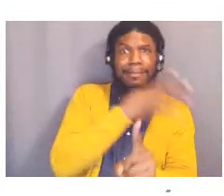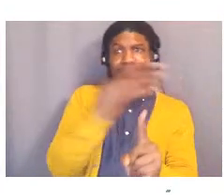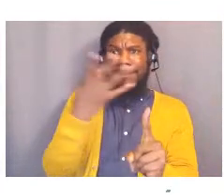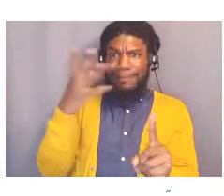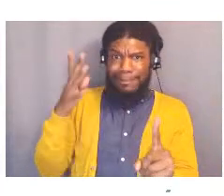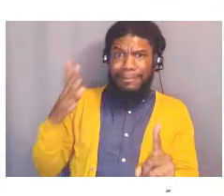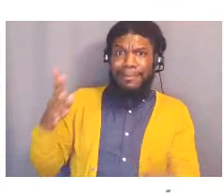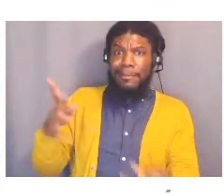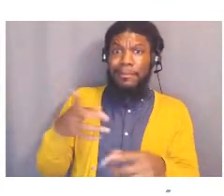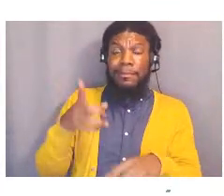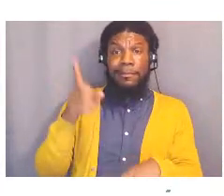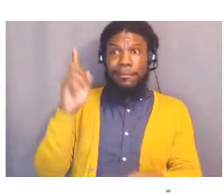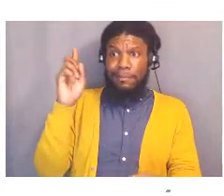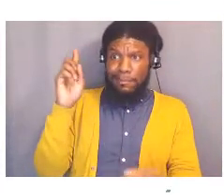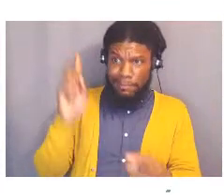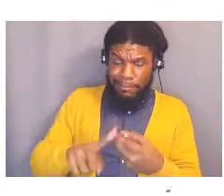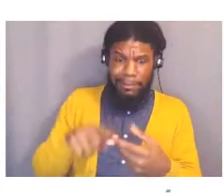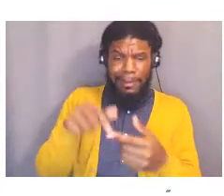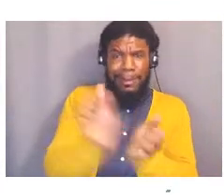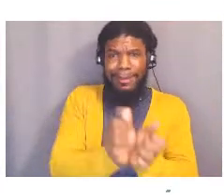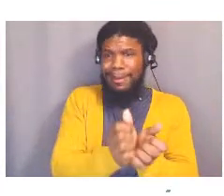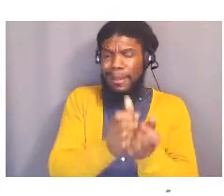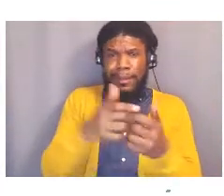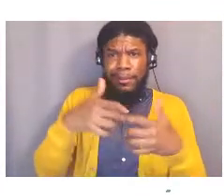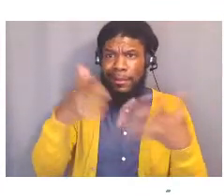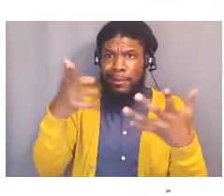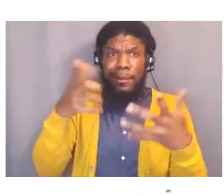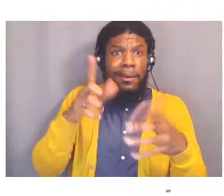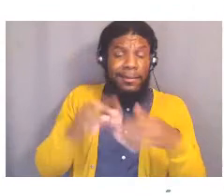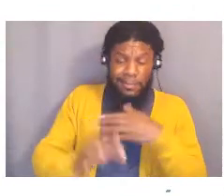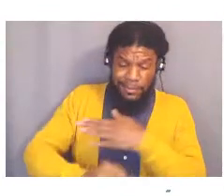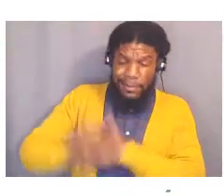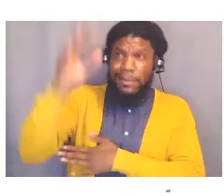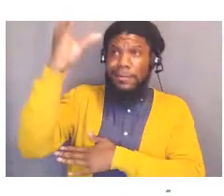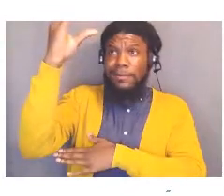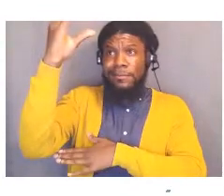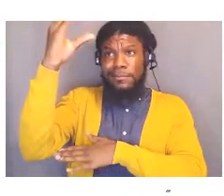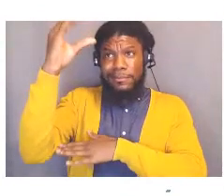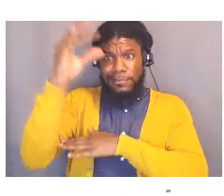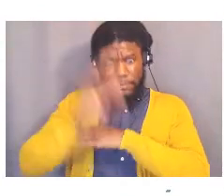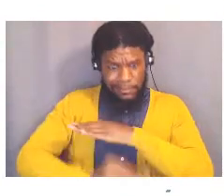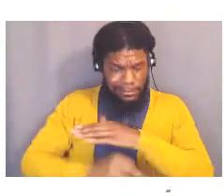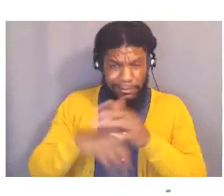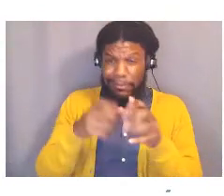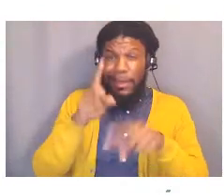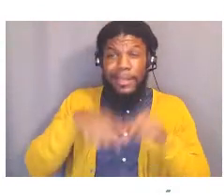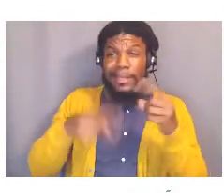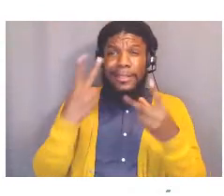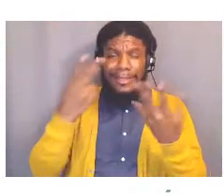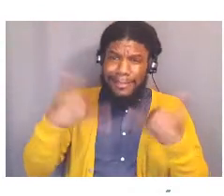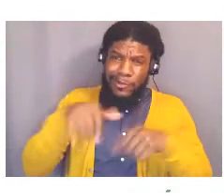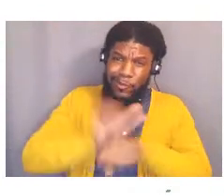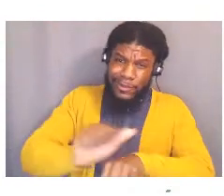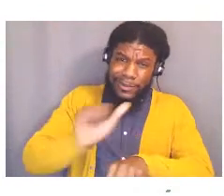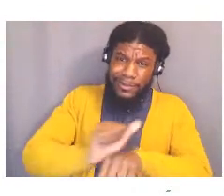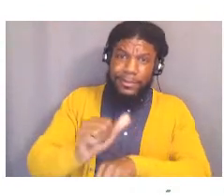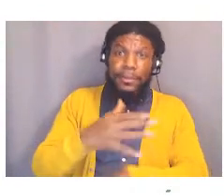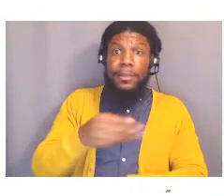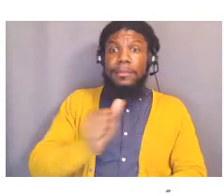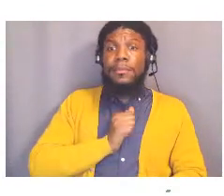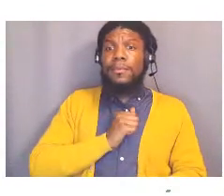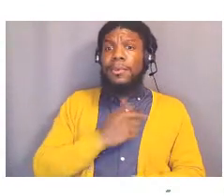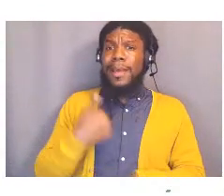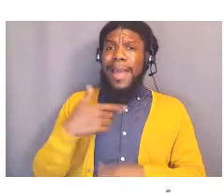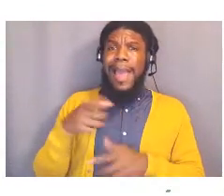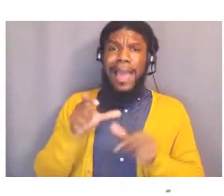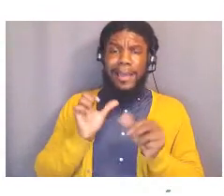you can't see your hand in front of you till it's so dark you can't. And I, Had Tubman, was kept in